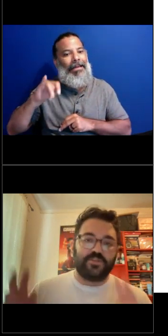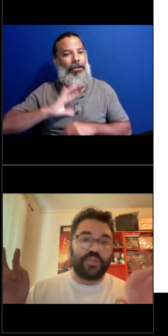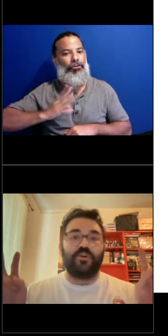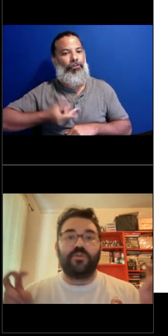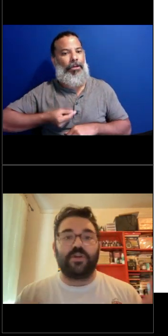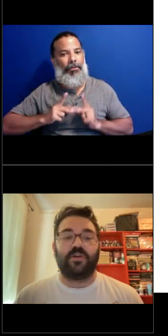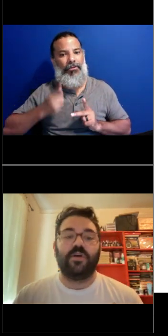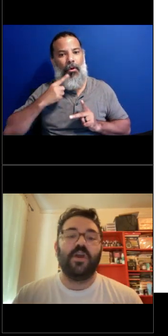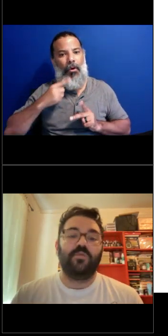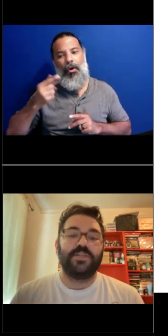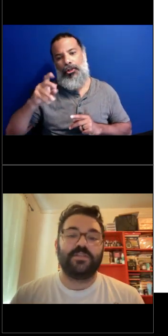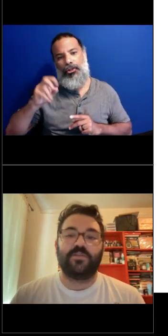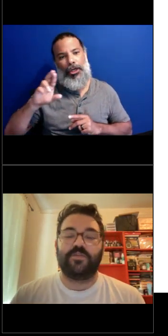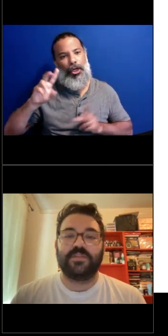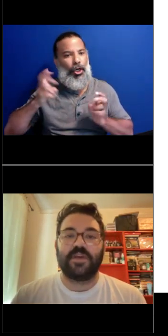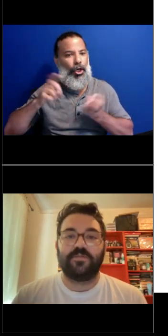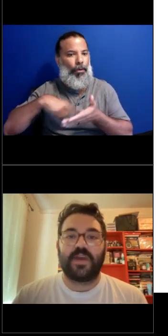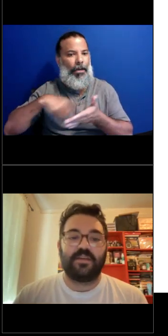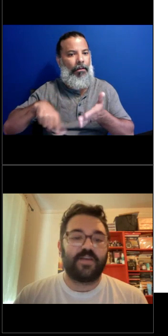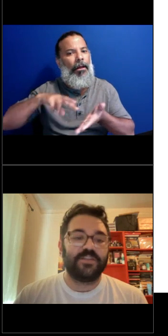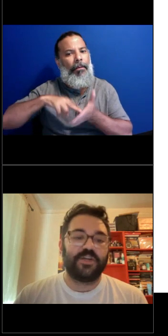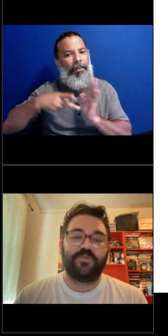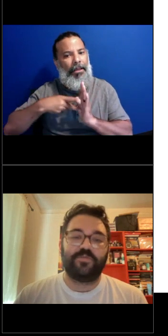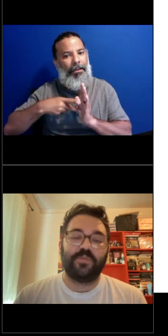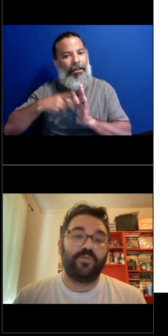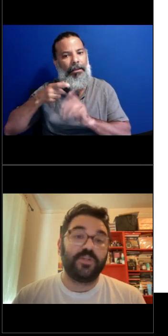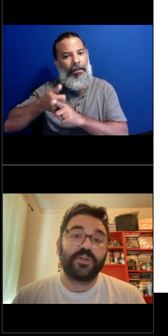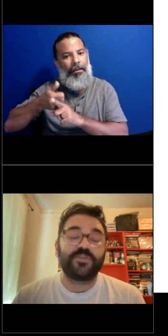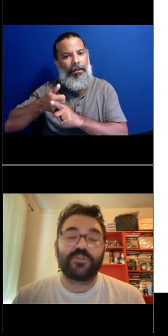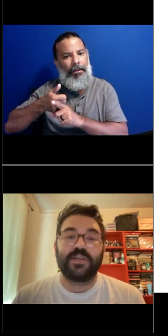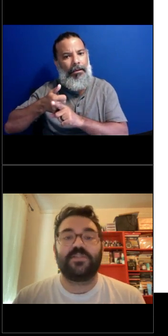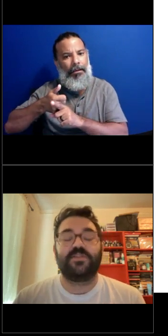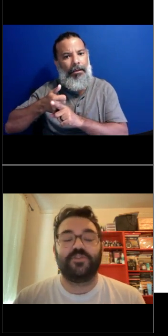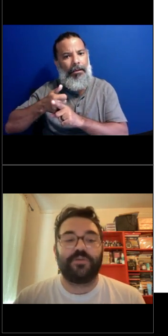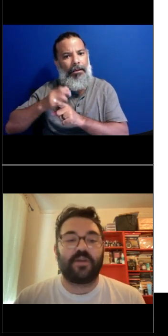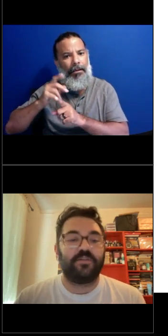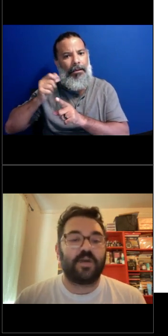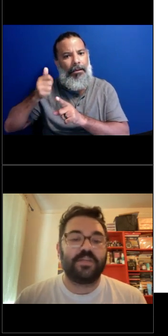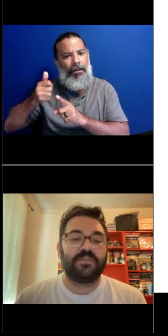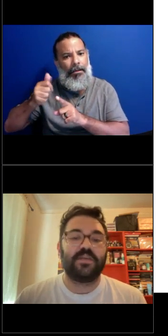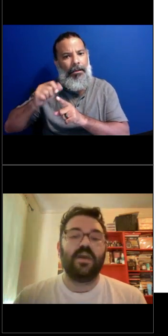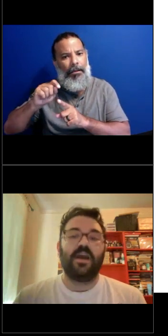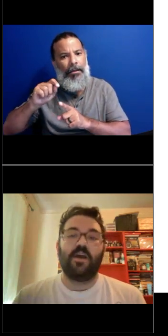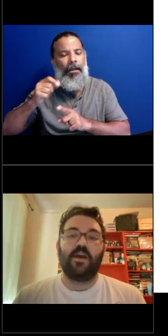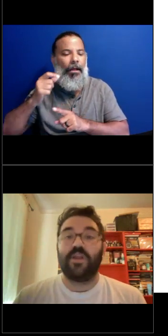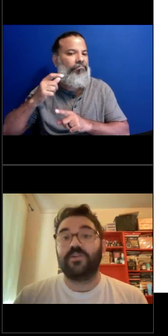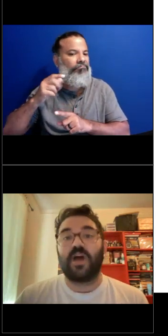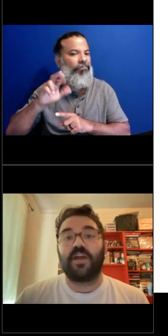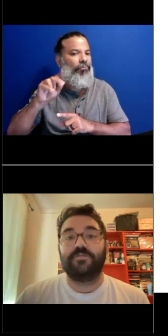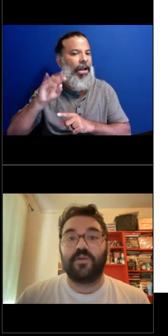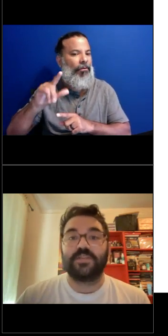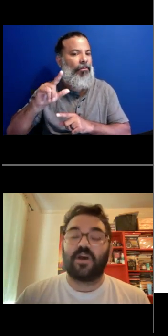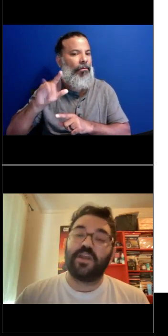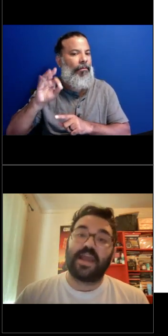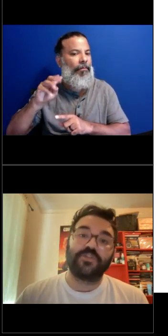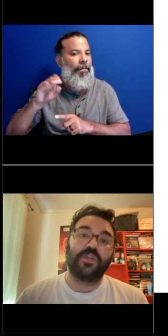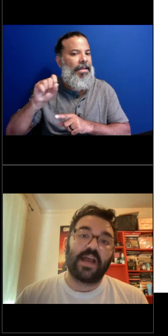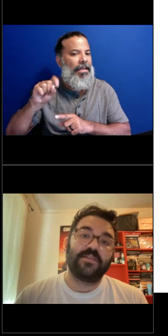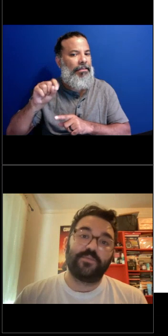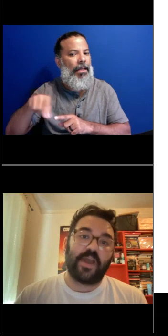themselves as gender critical, which is sort of the self-identified term of people who are TERFs, trans exclusionary radical feminists, where there's a lot of focus